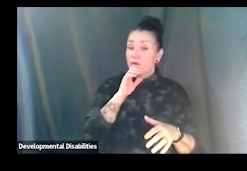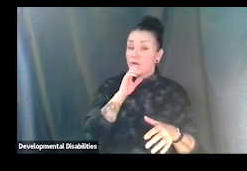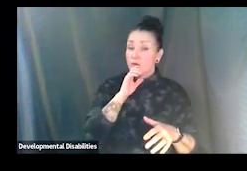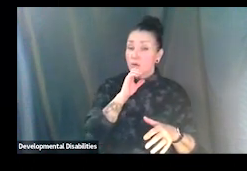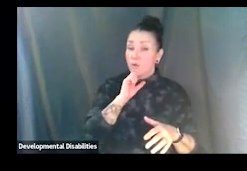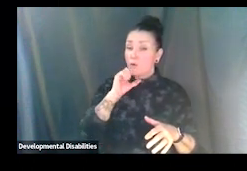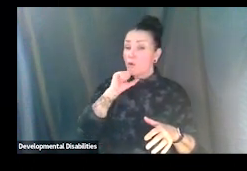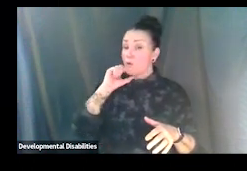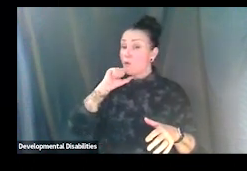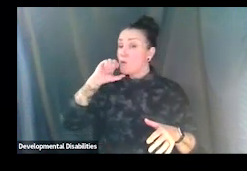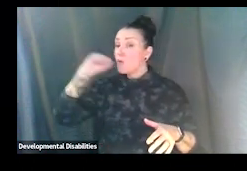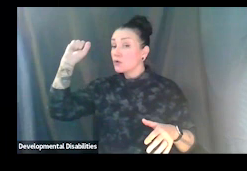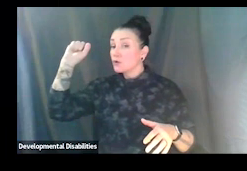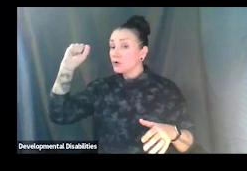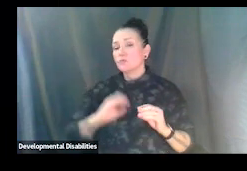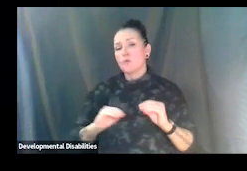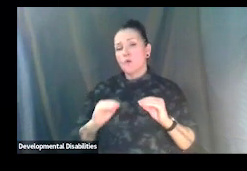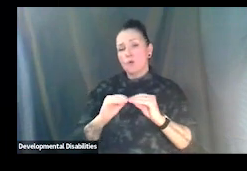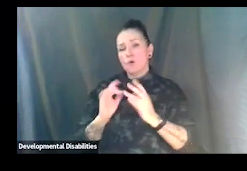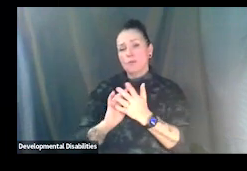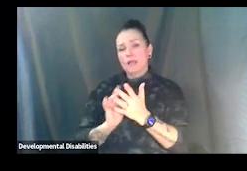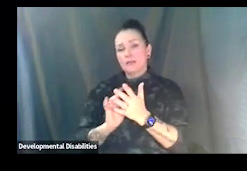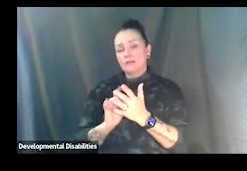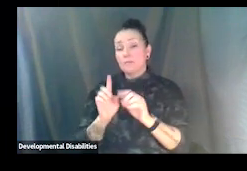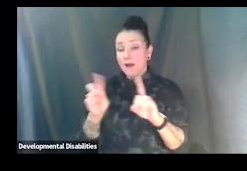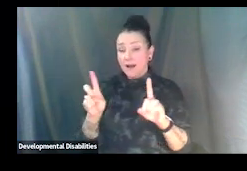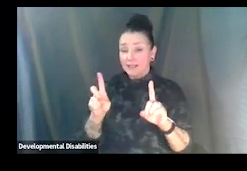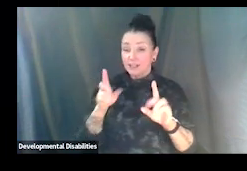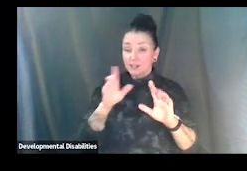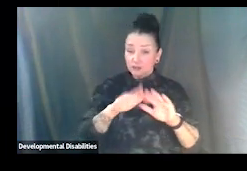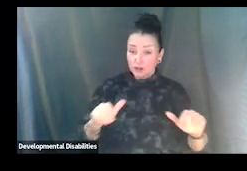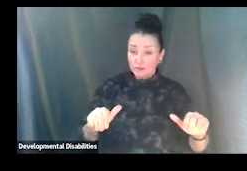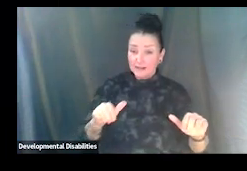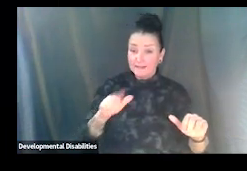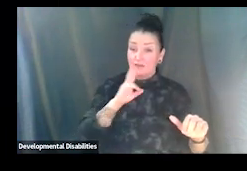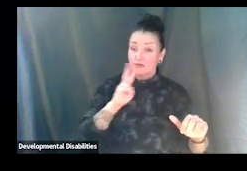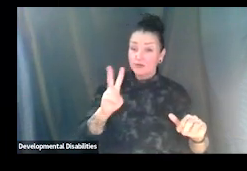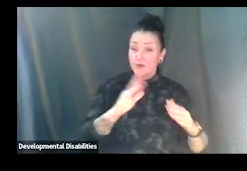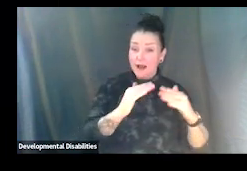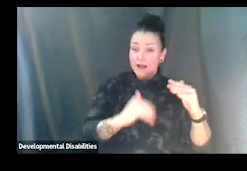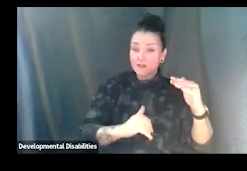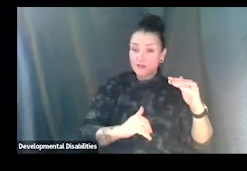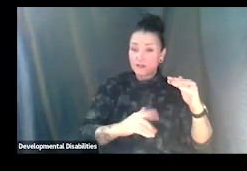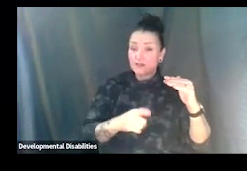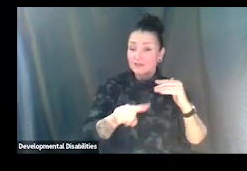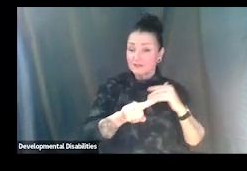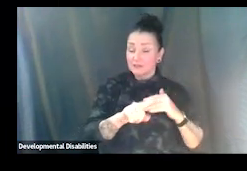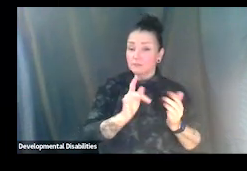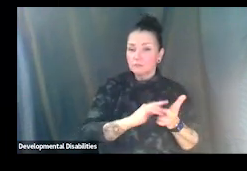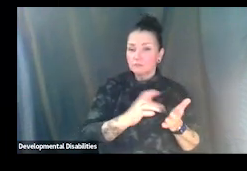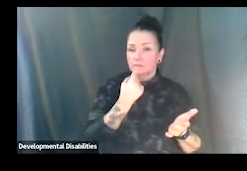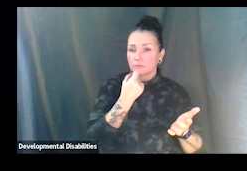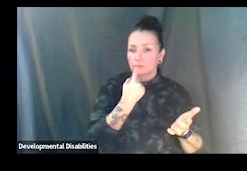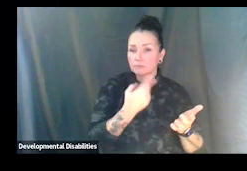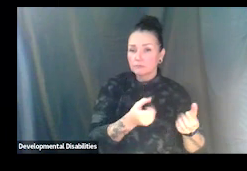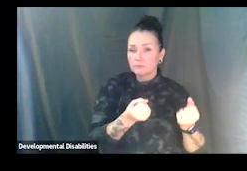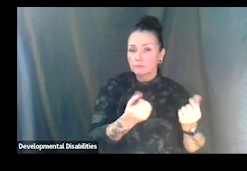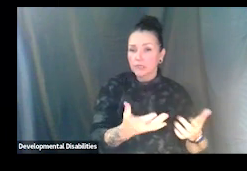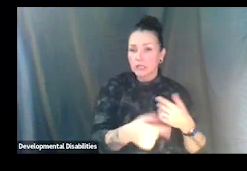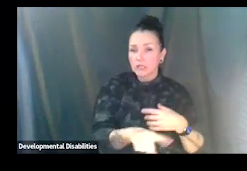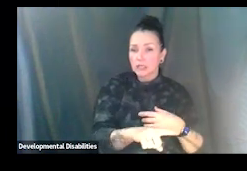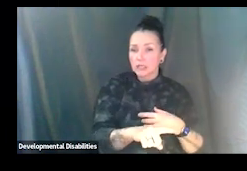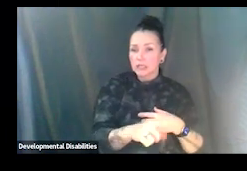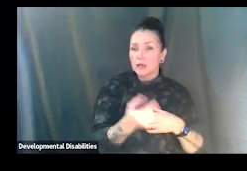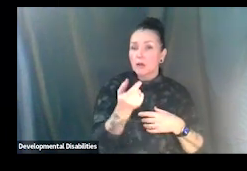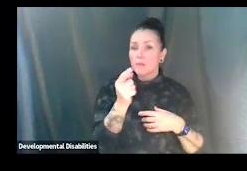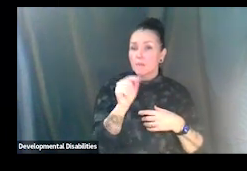that 18% of children under the age of 2 with a diagnosis of autism were taking medicine is concerning. And